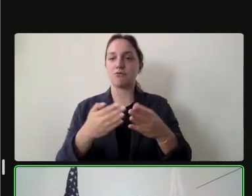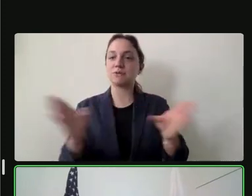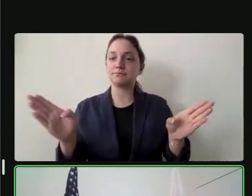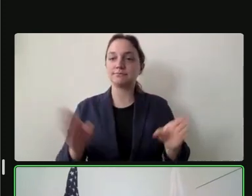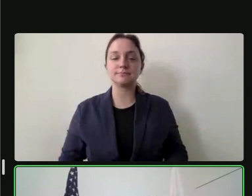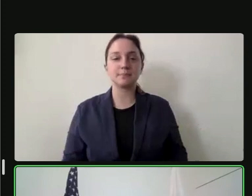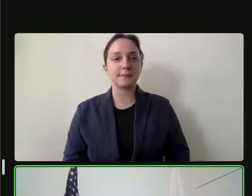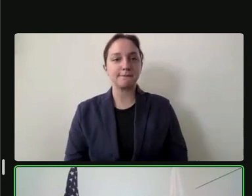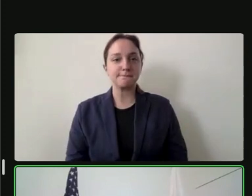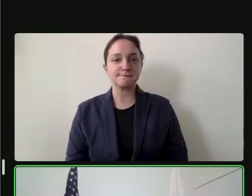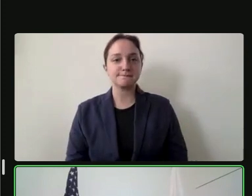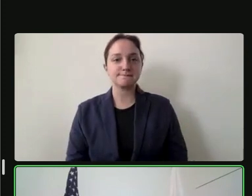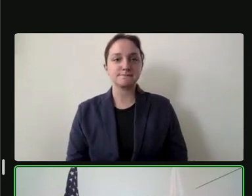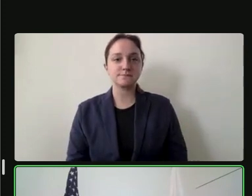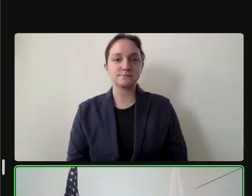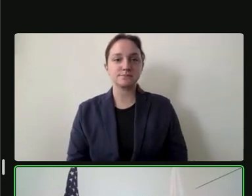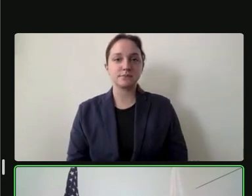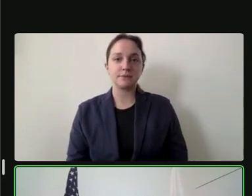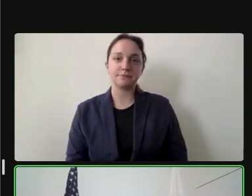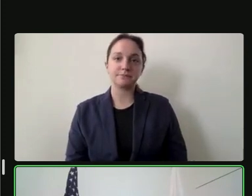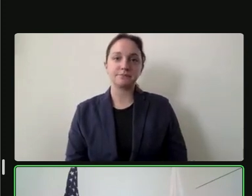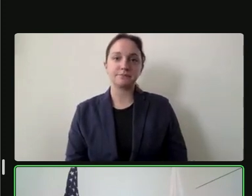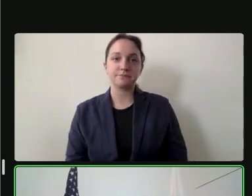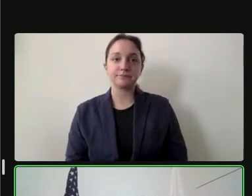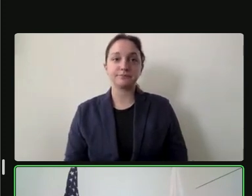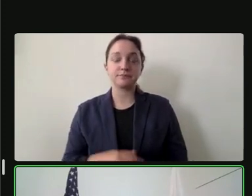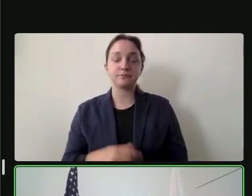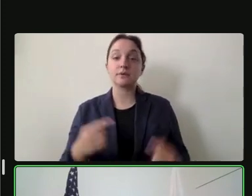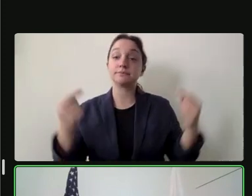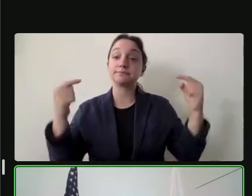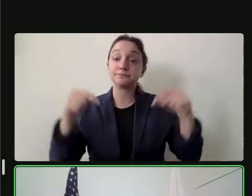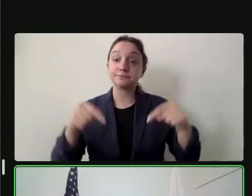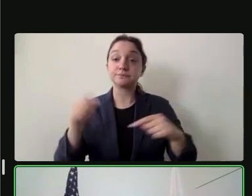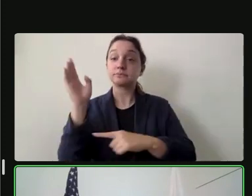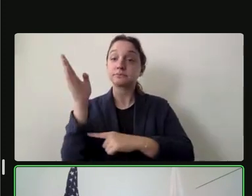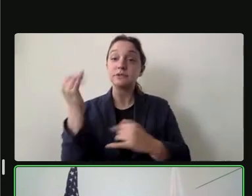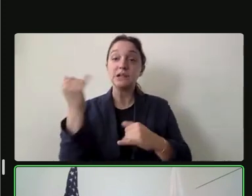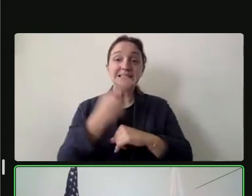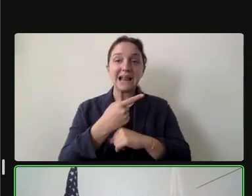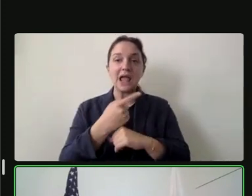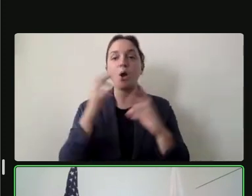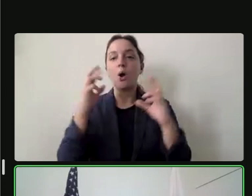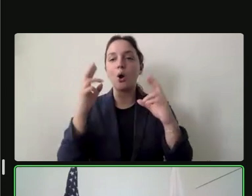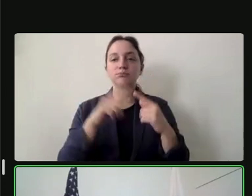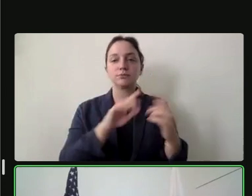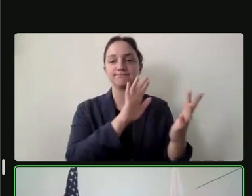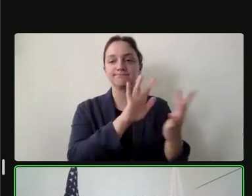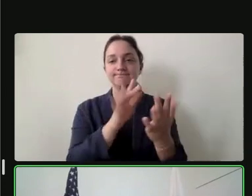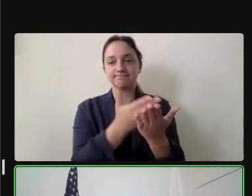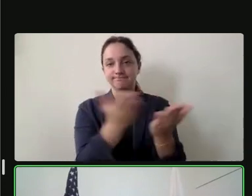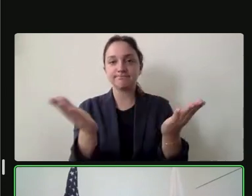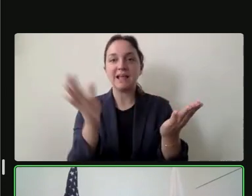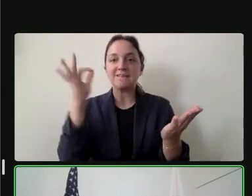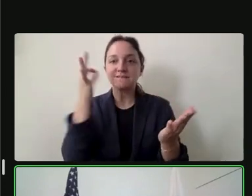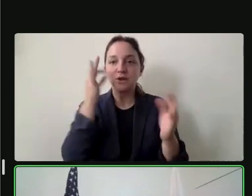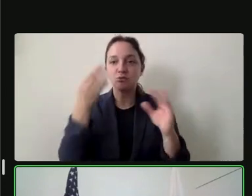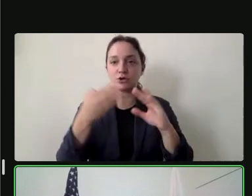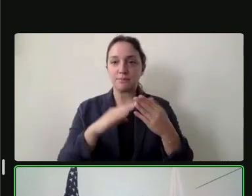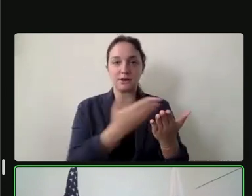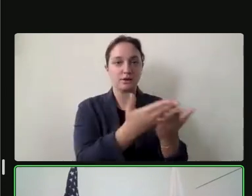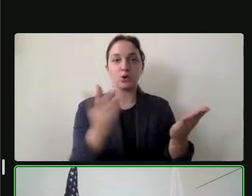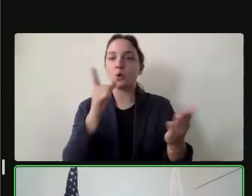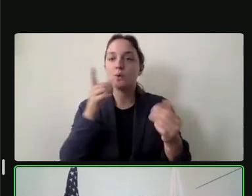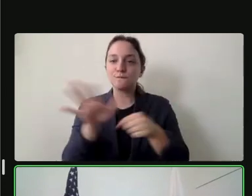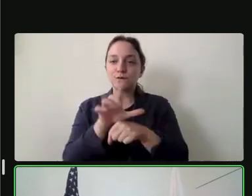What we're here for today is to reach out to the federal community, for those of us who full-time job